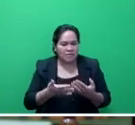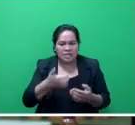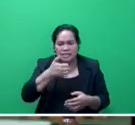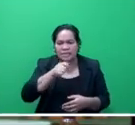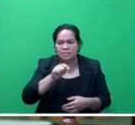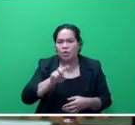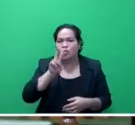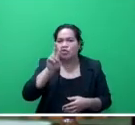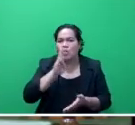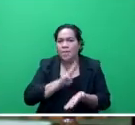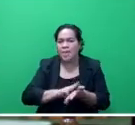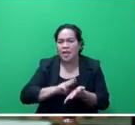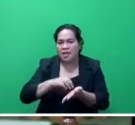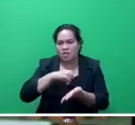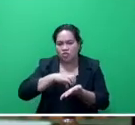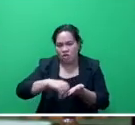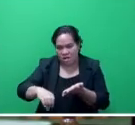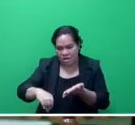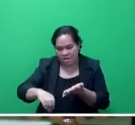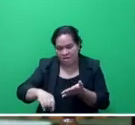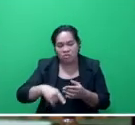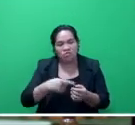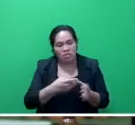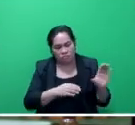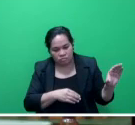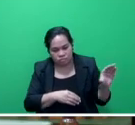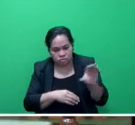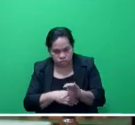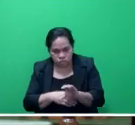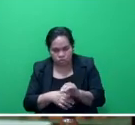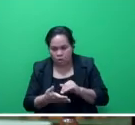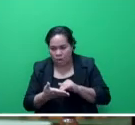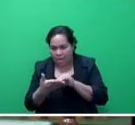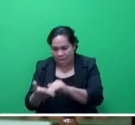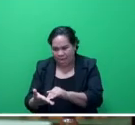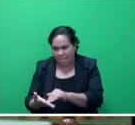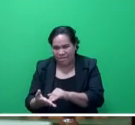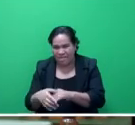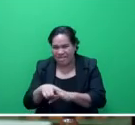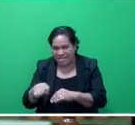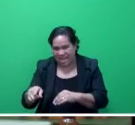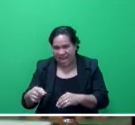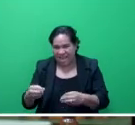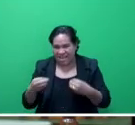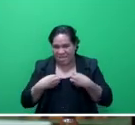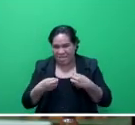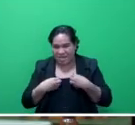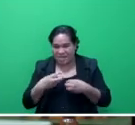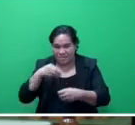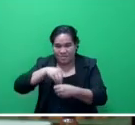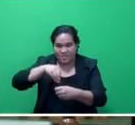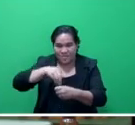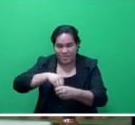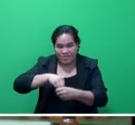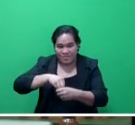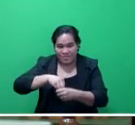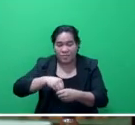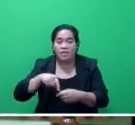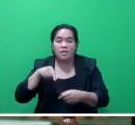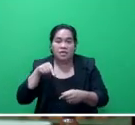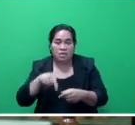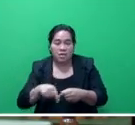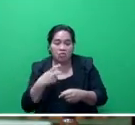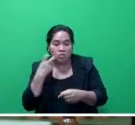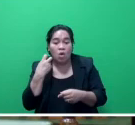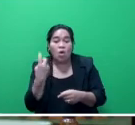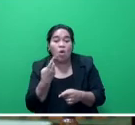and a marketing grant of $20 million. The Fiji Recovery Rebate Package of the $40 million will be managed by Fiji